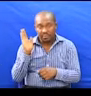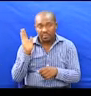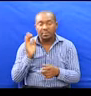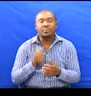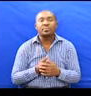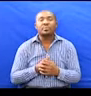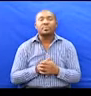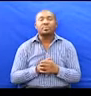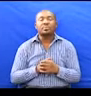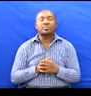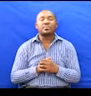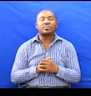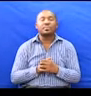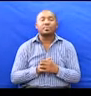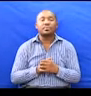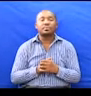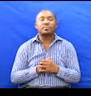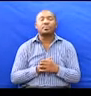of protein.